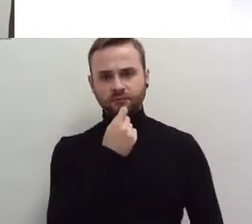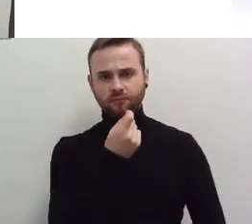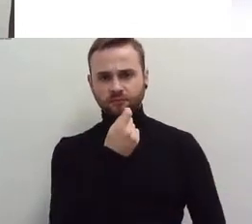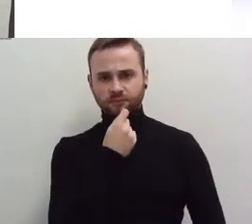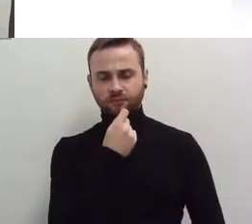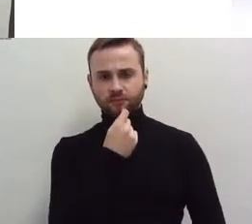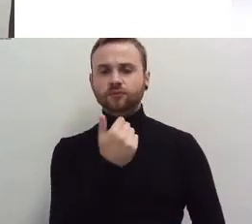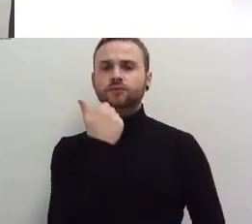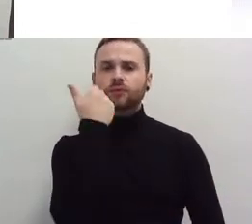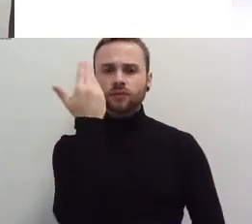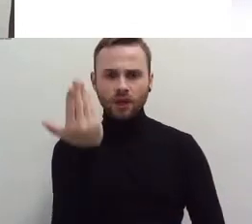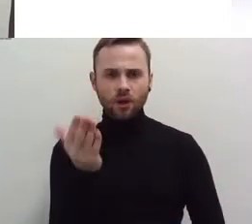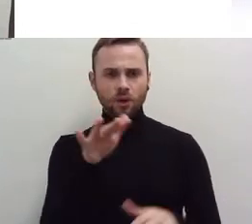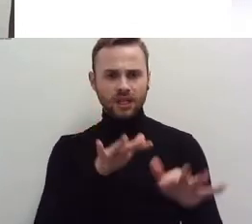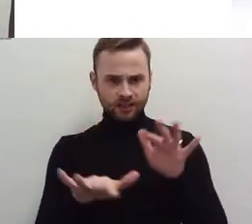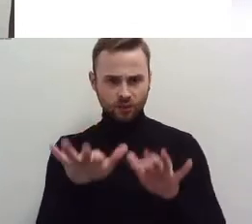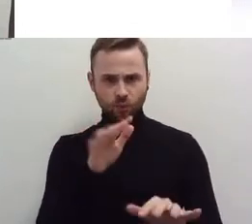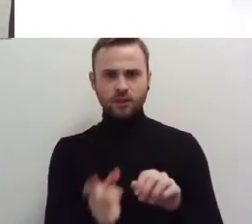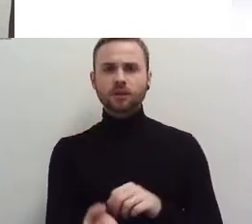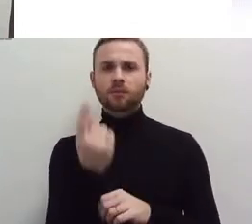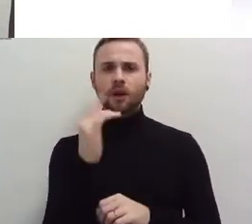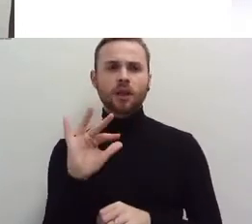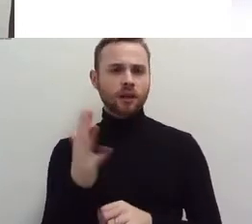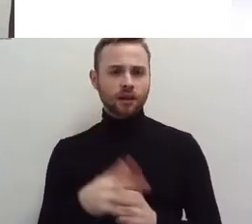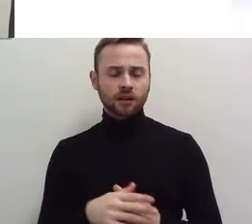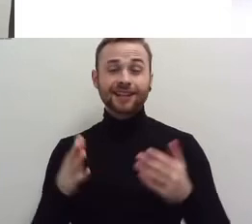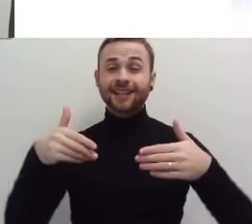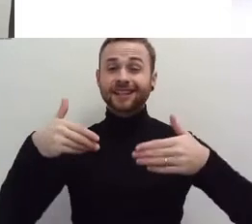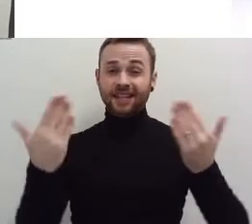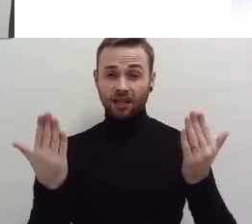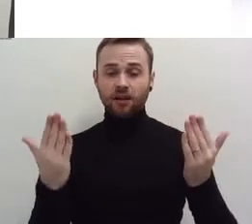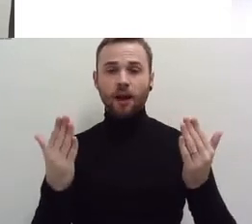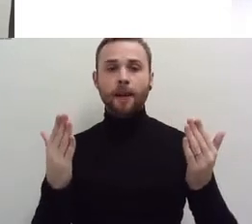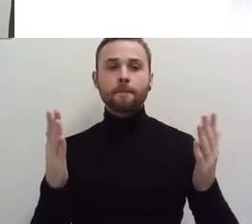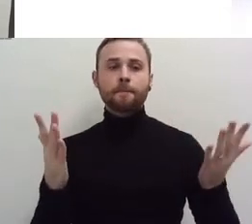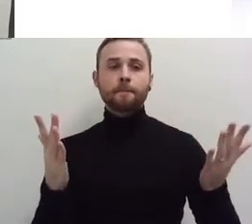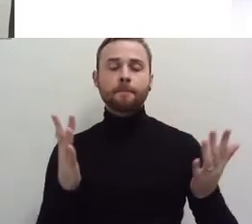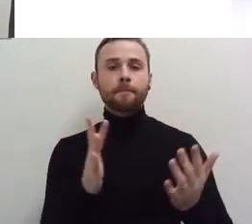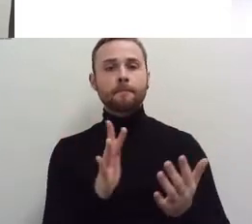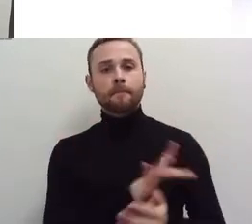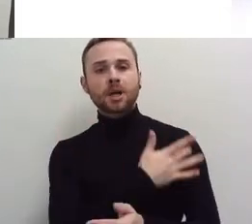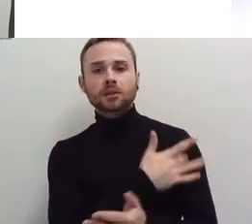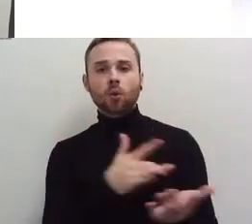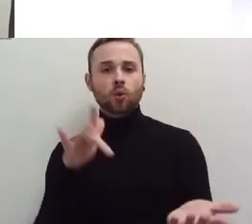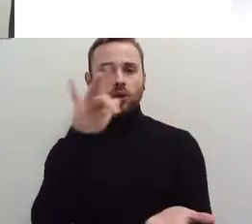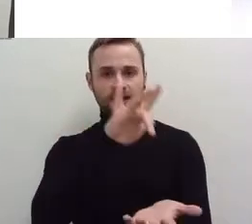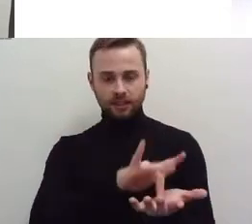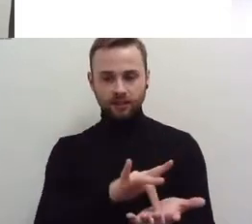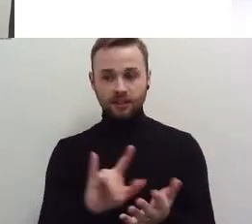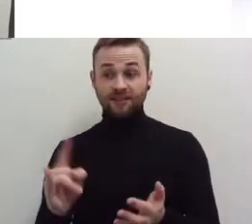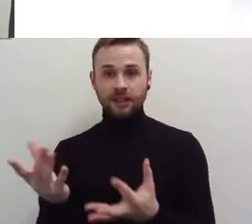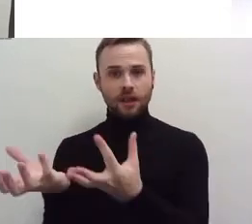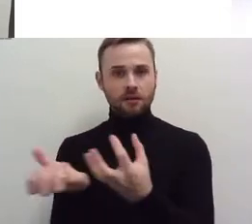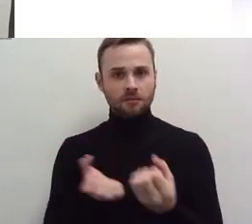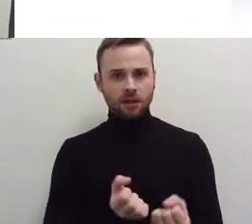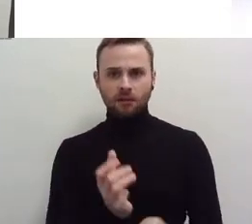is legally obligated to accept a child into its system, even if they